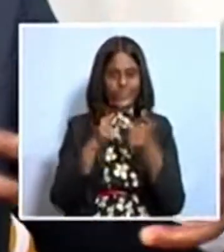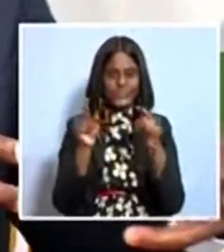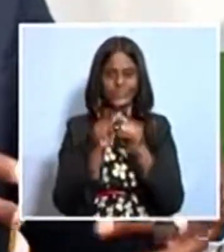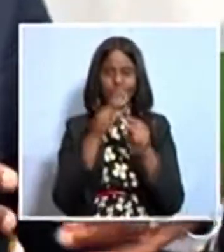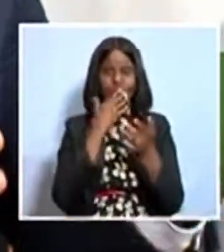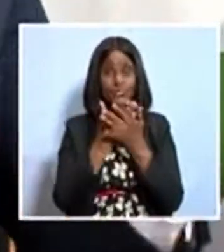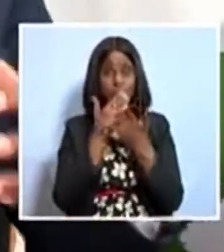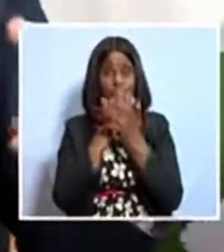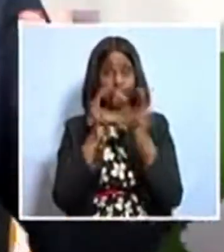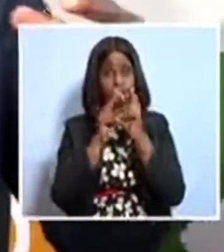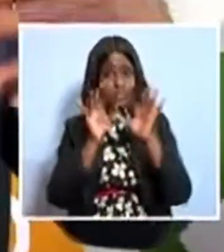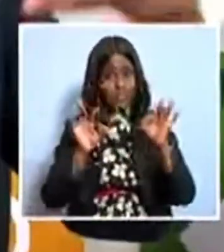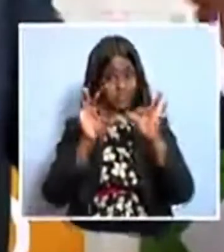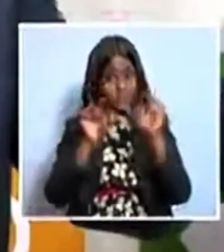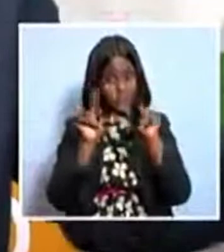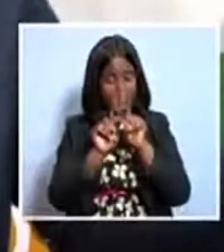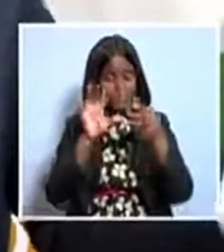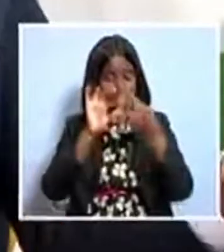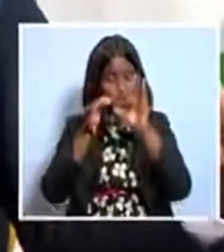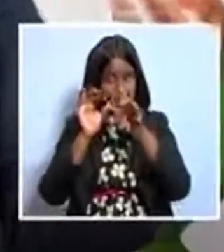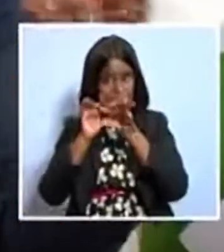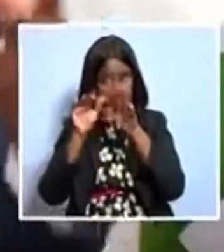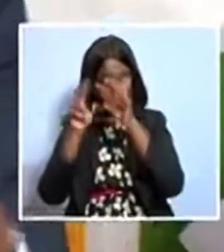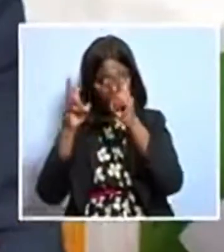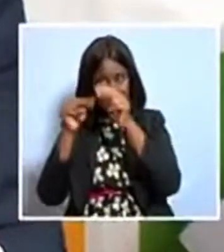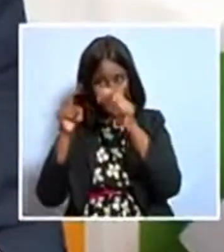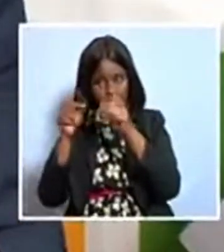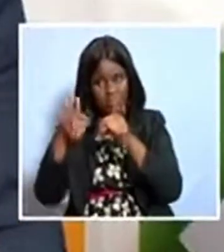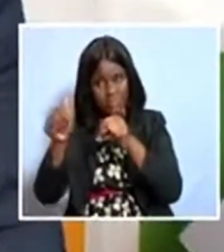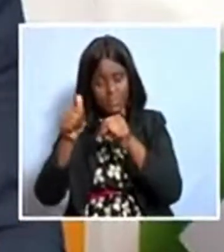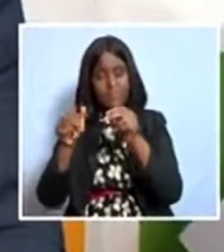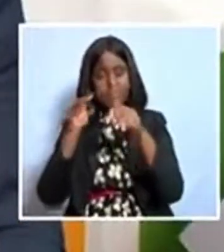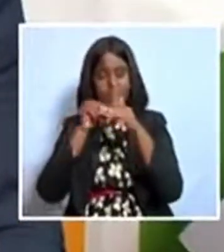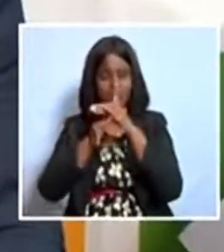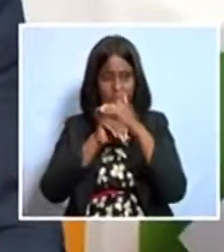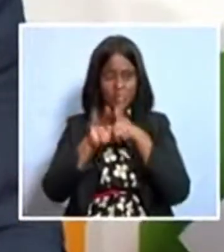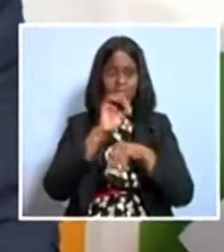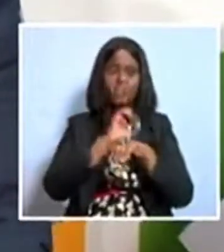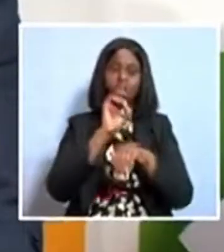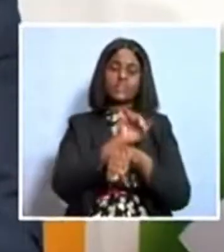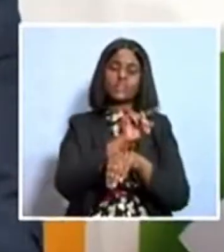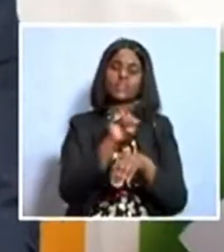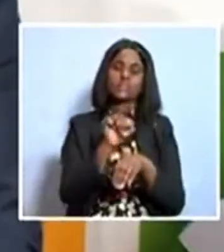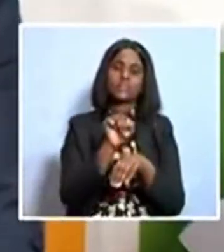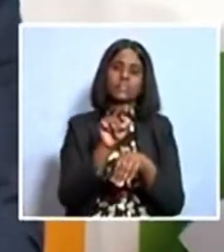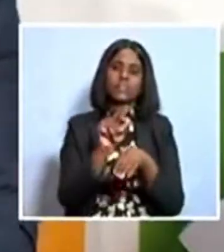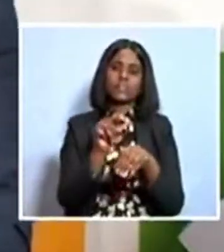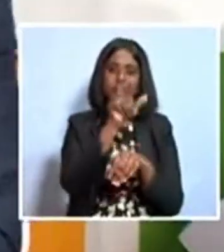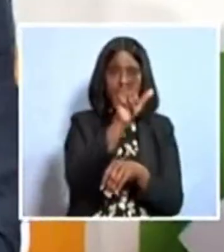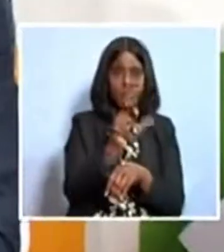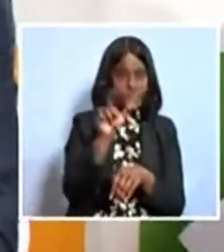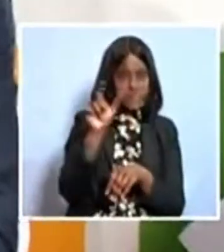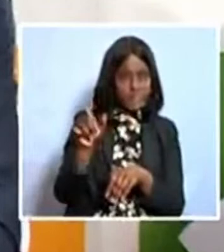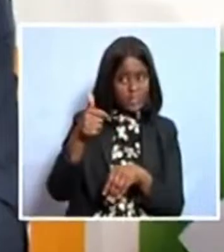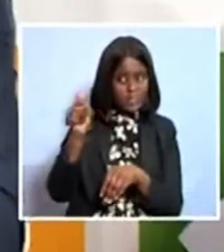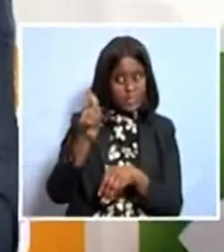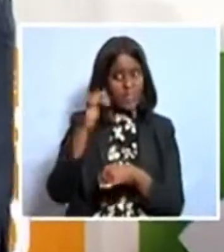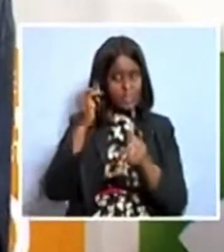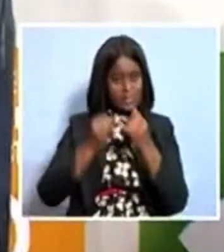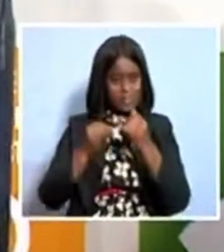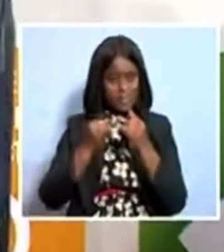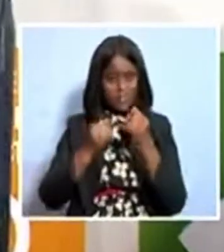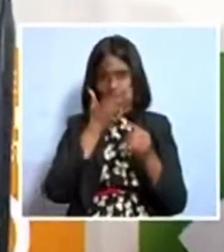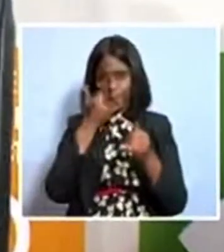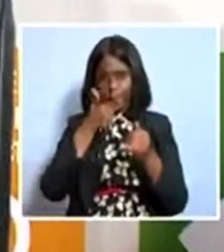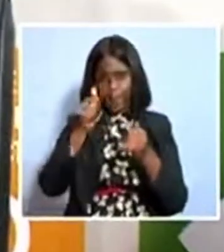very important, and they need to be linked even to the rural areas for them to access those opportunities. So individuals themselves, to conclude, they have to